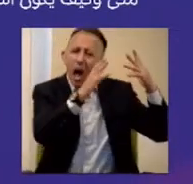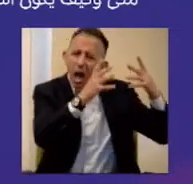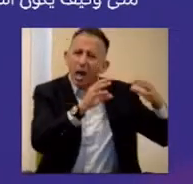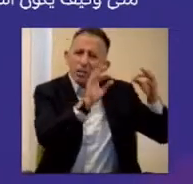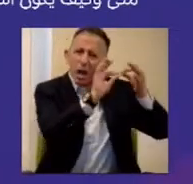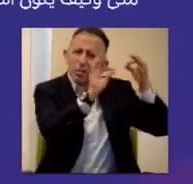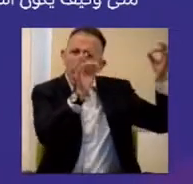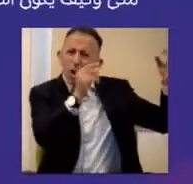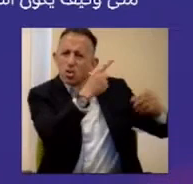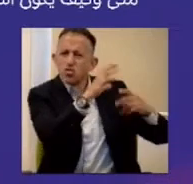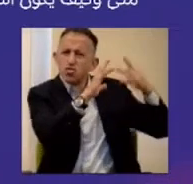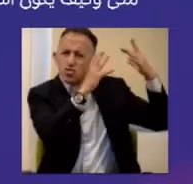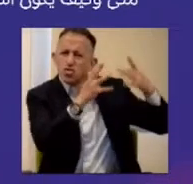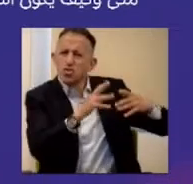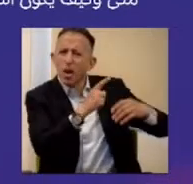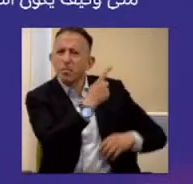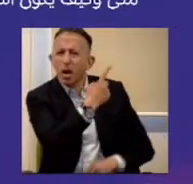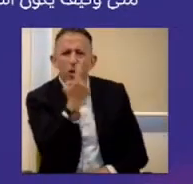of F of 6?